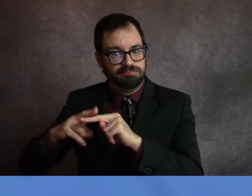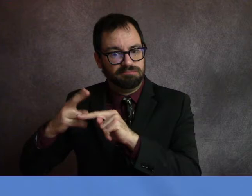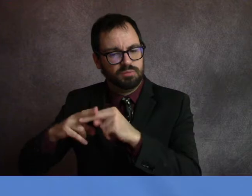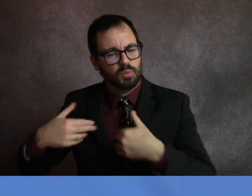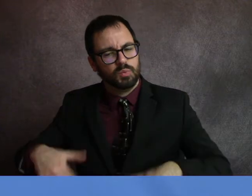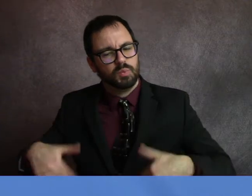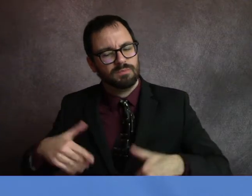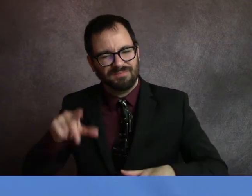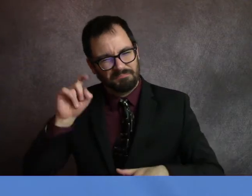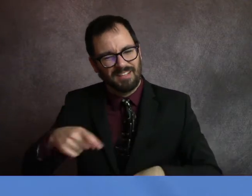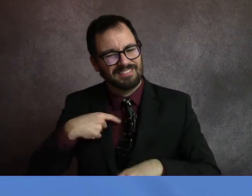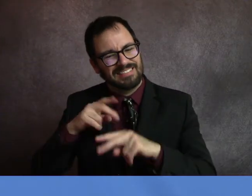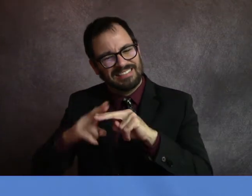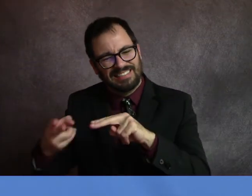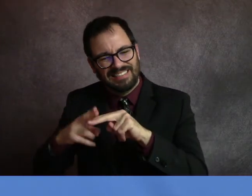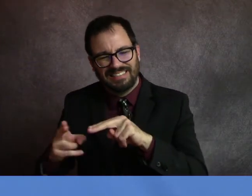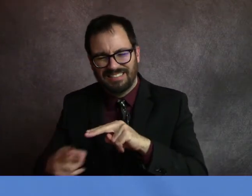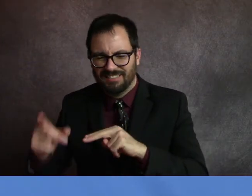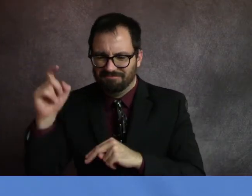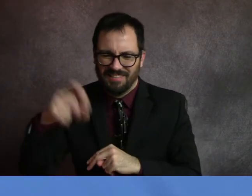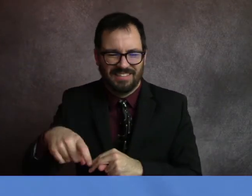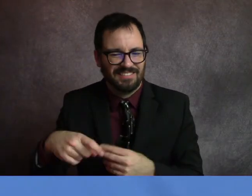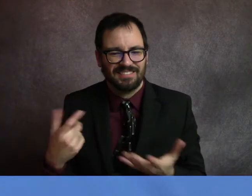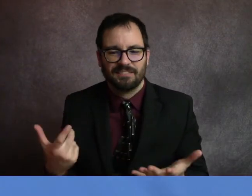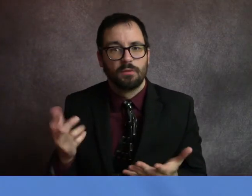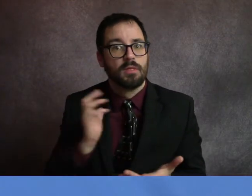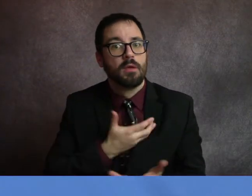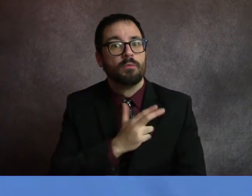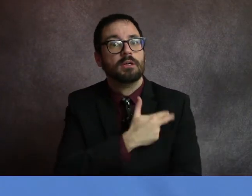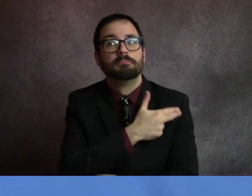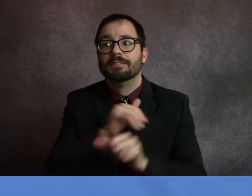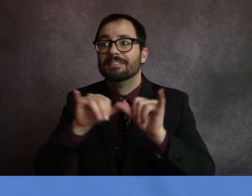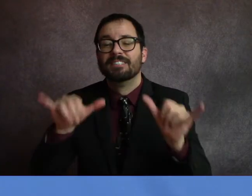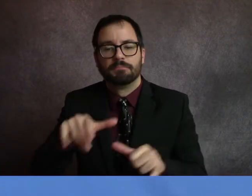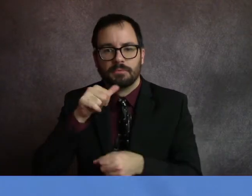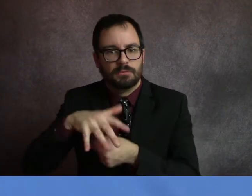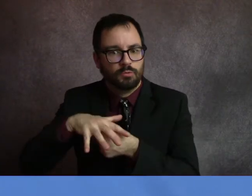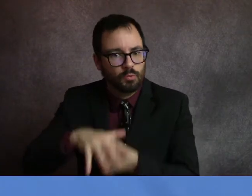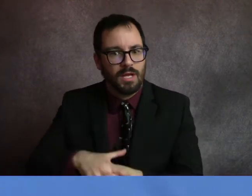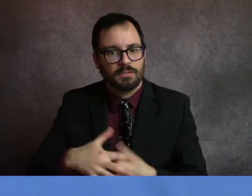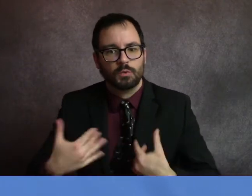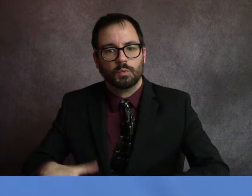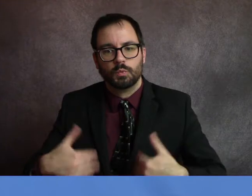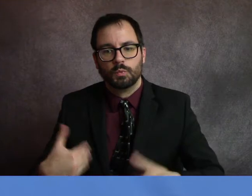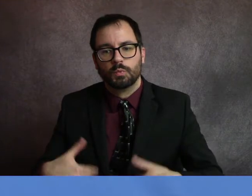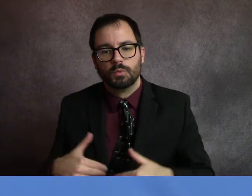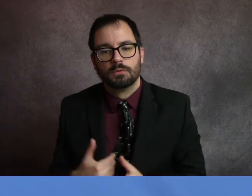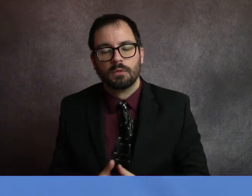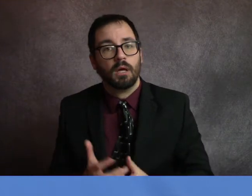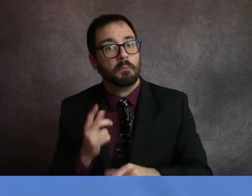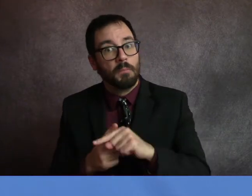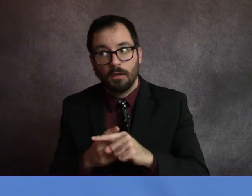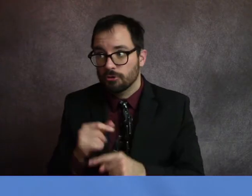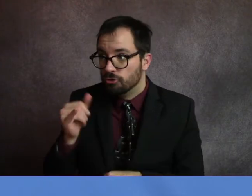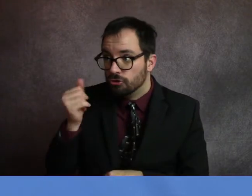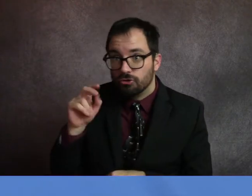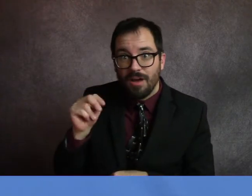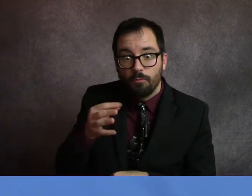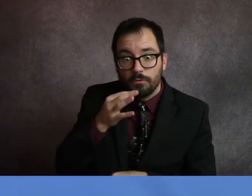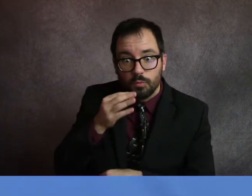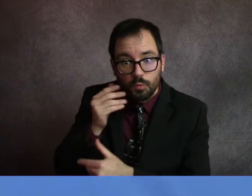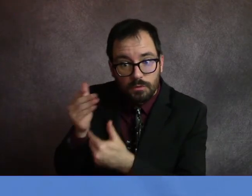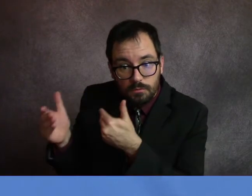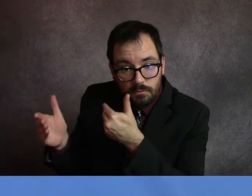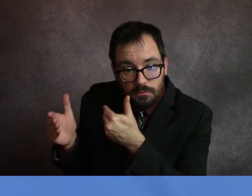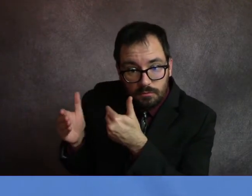7.2%. Our goal is to bring these numbers down so that we don't have a stress in our hospital system. And then also, on top of that,